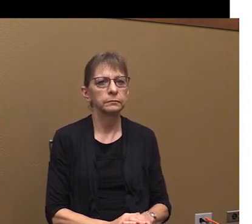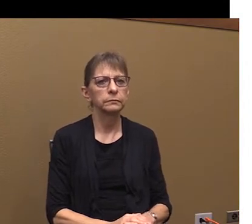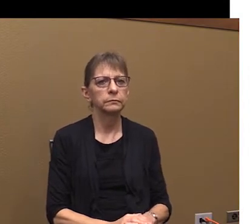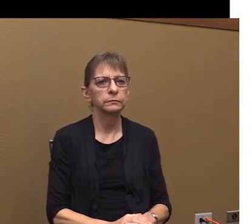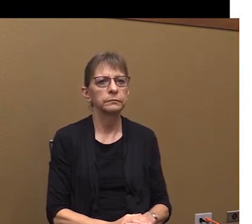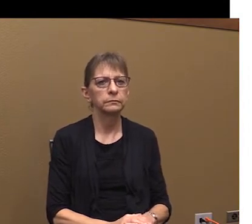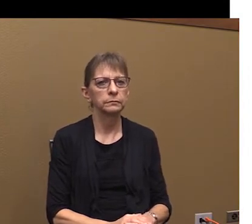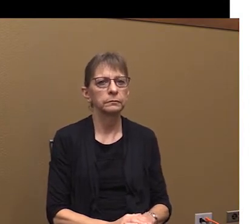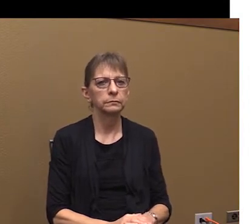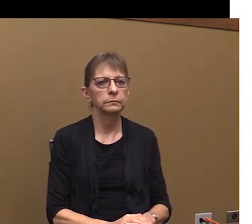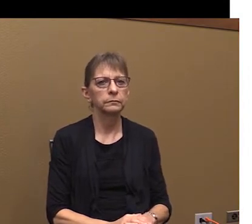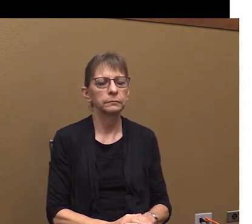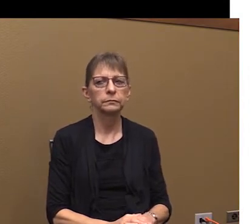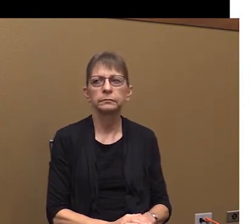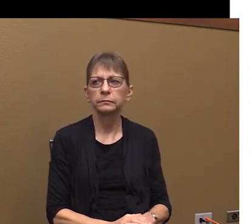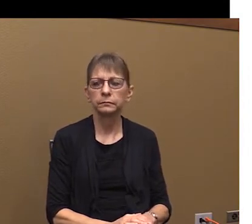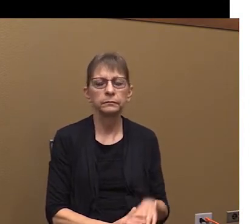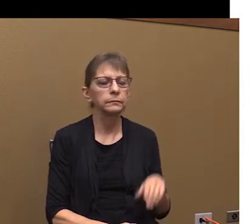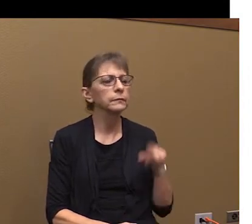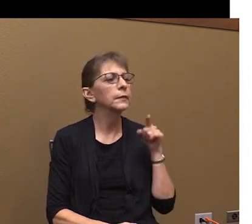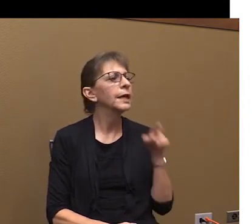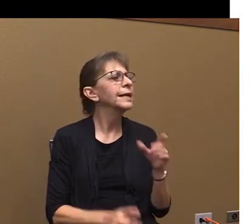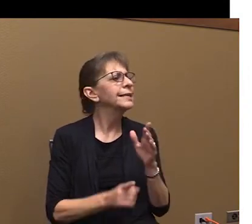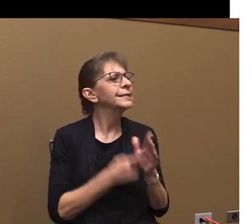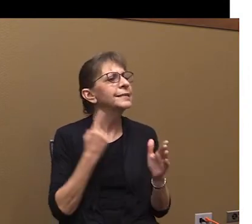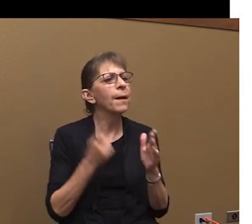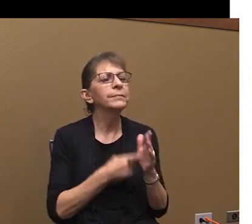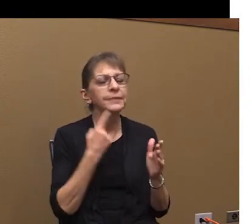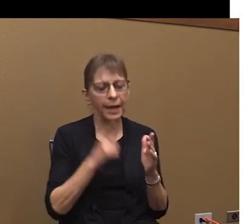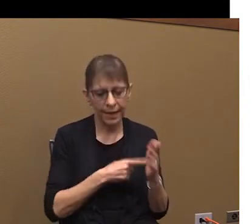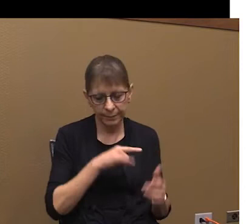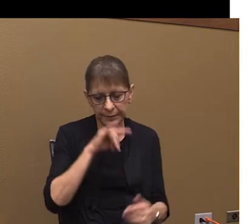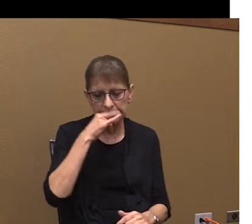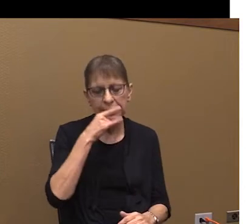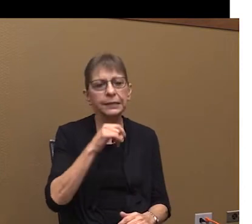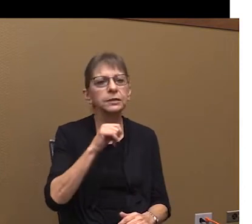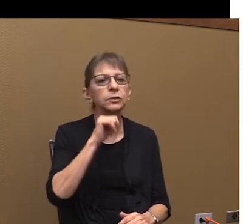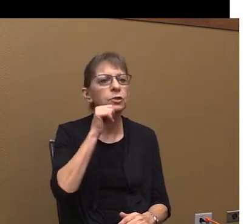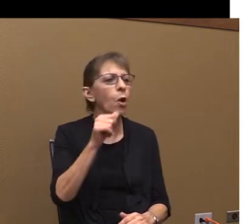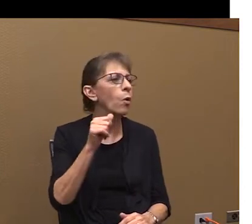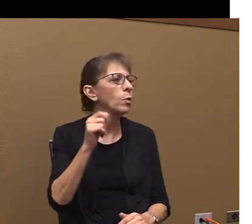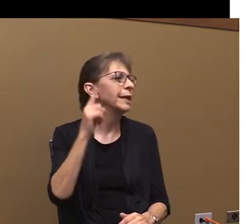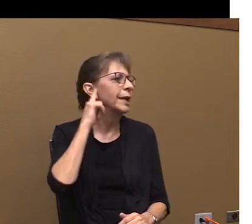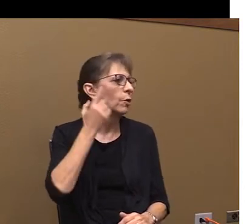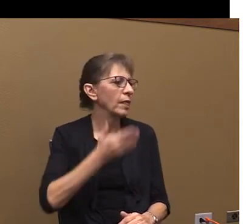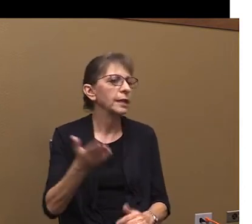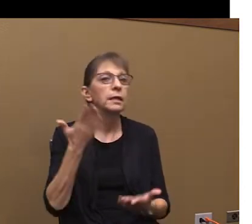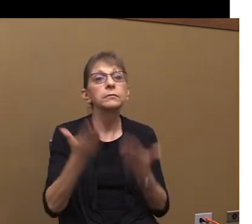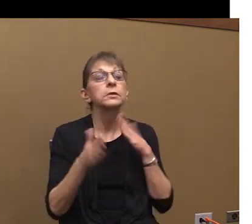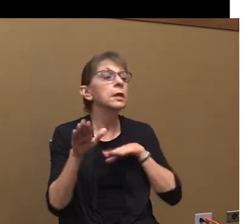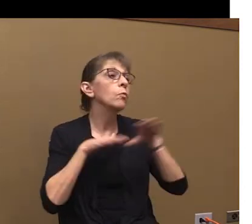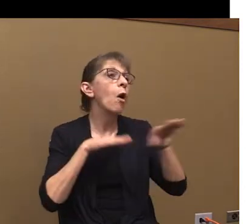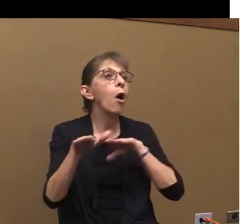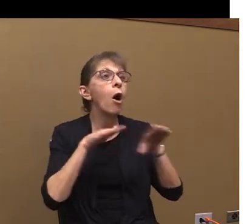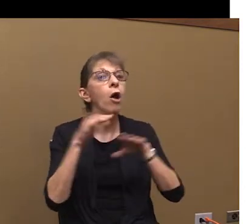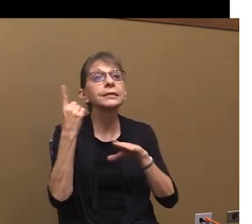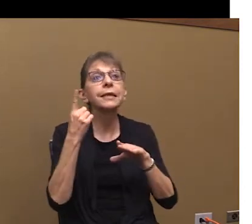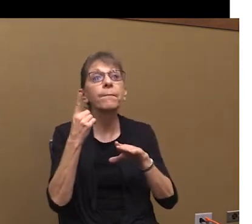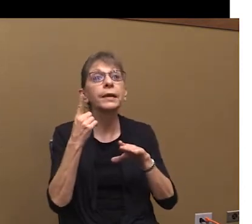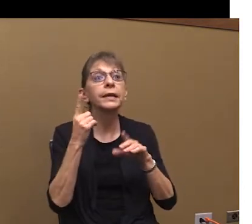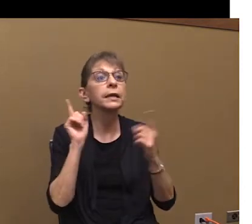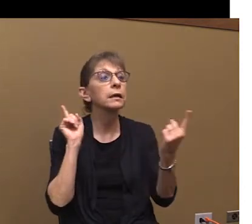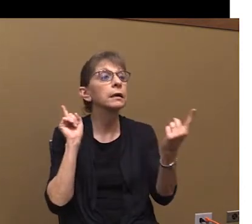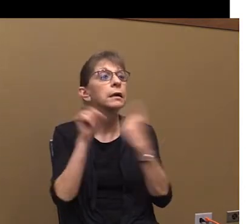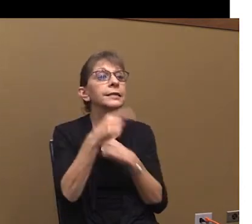Kids may also not even know when to say thank you or respond back hi, and sometimes they may